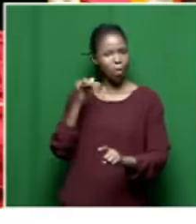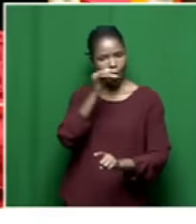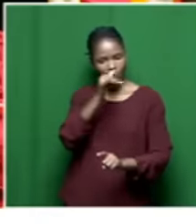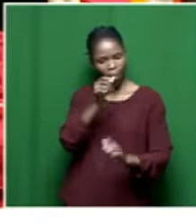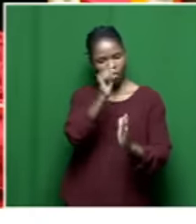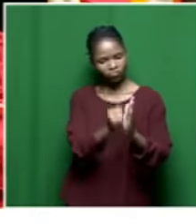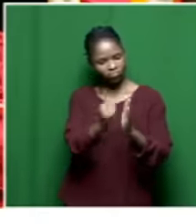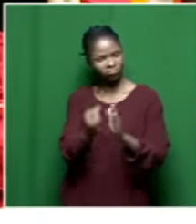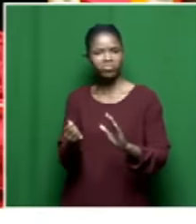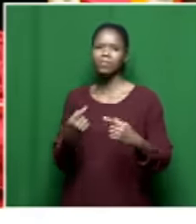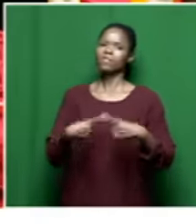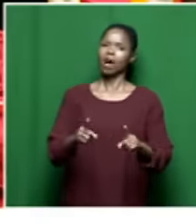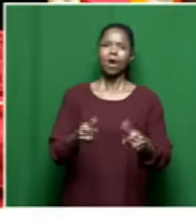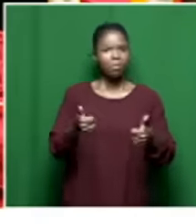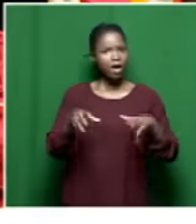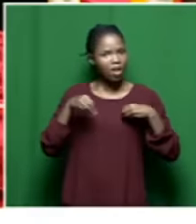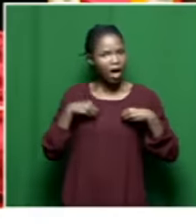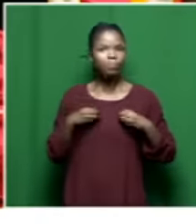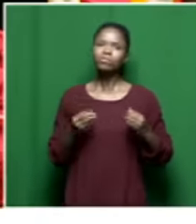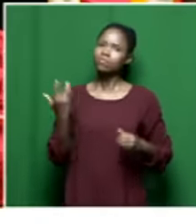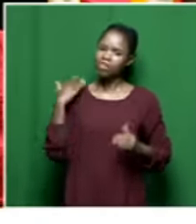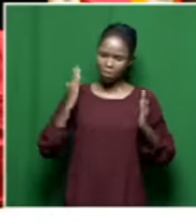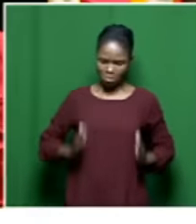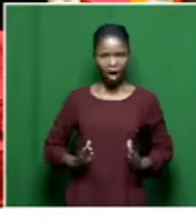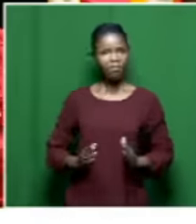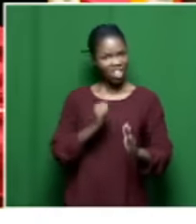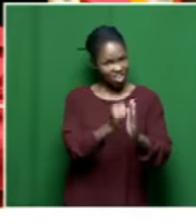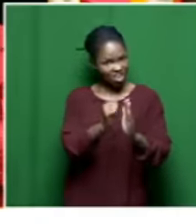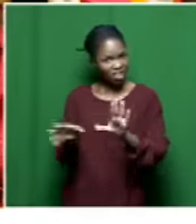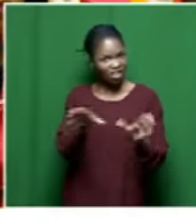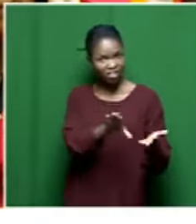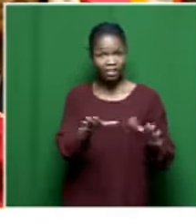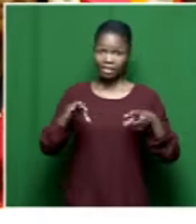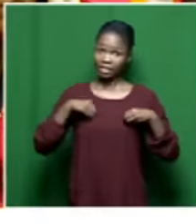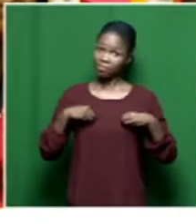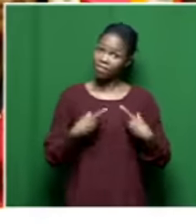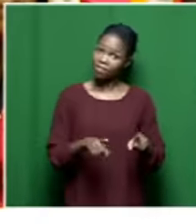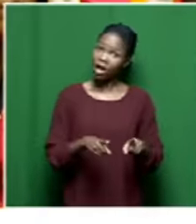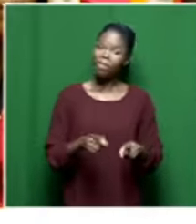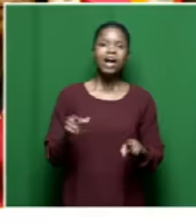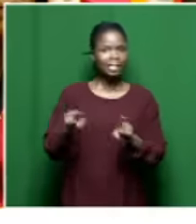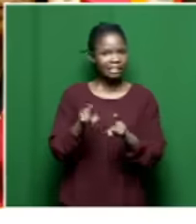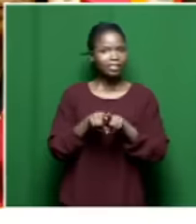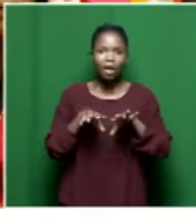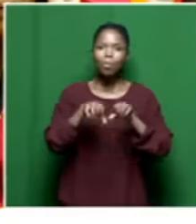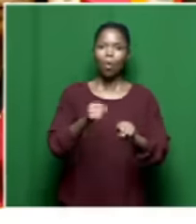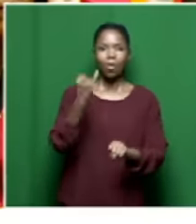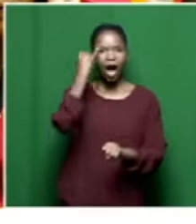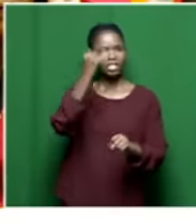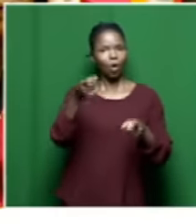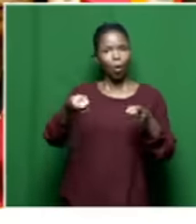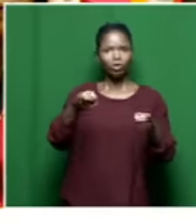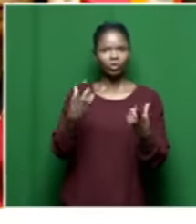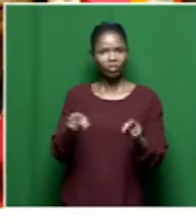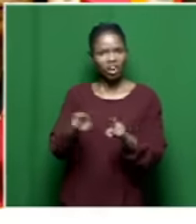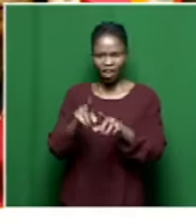humanity. So we were humans enough to be killed by apartheid system, and the person who presided over that system must